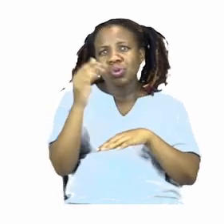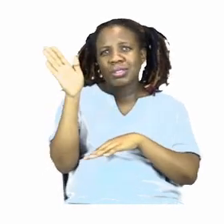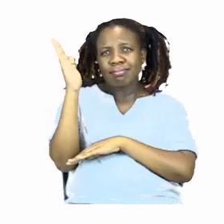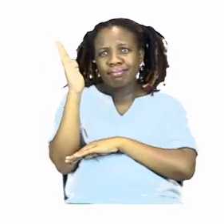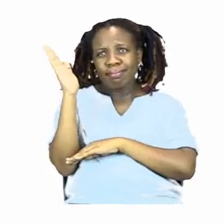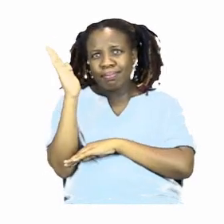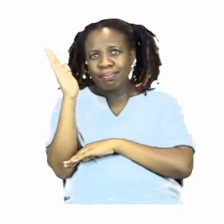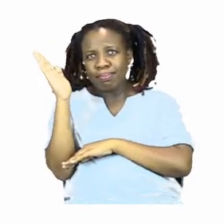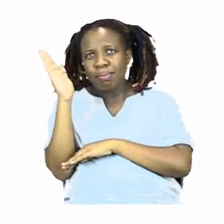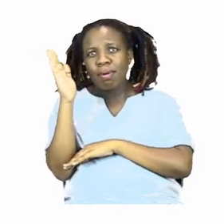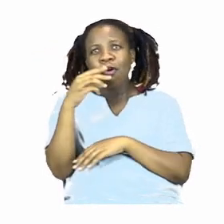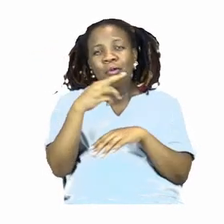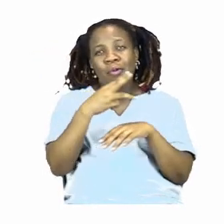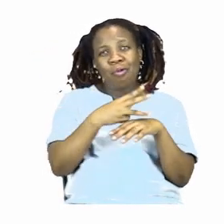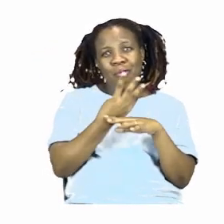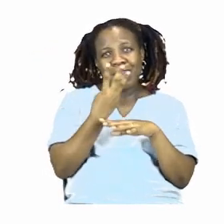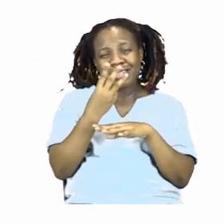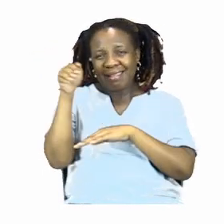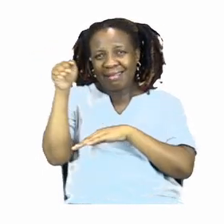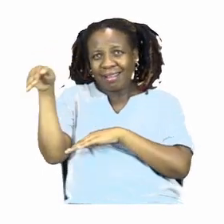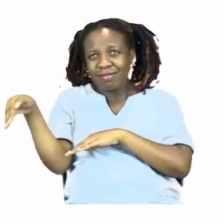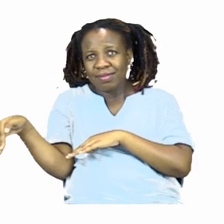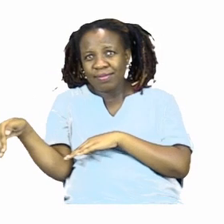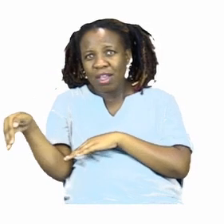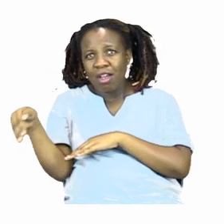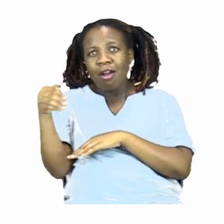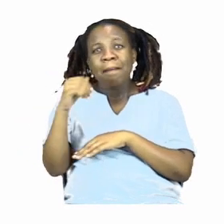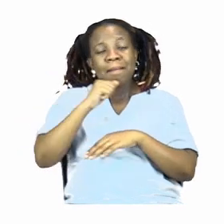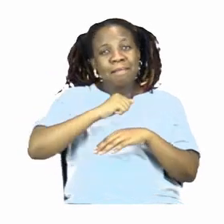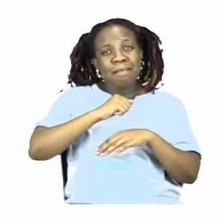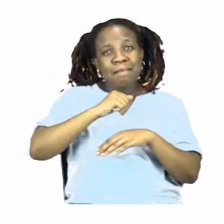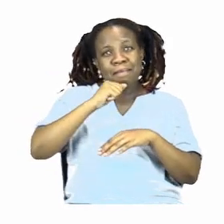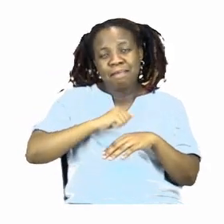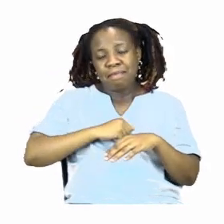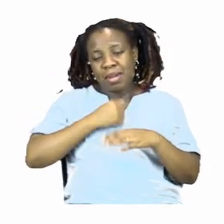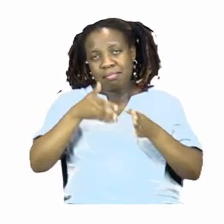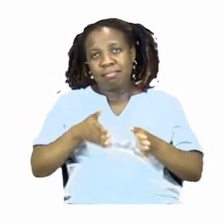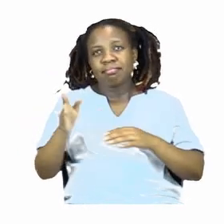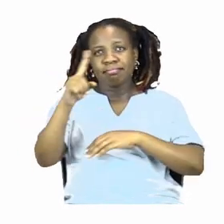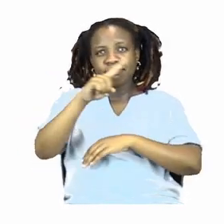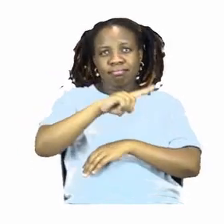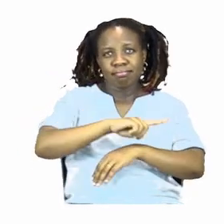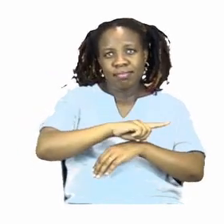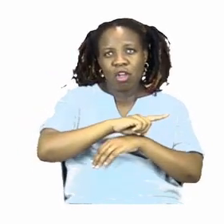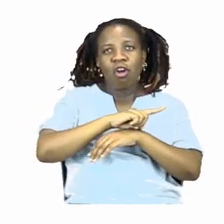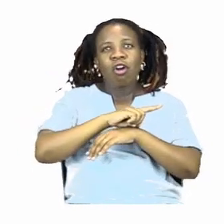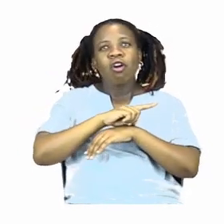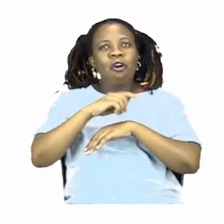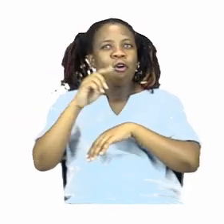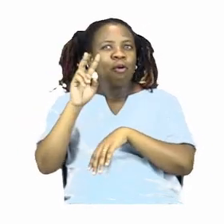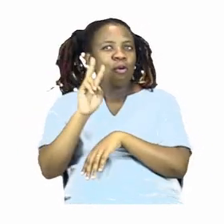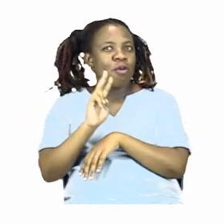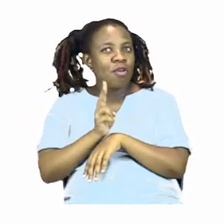a holiday, on Christmas Day, on May 5th, we can say on